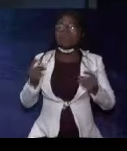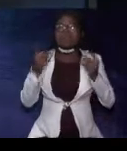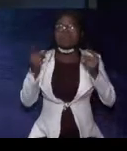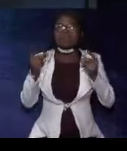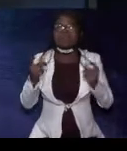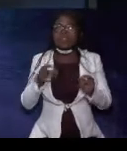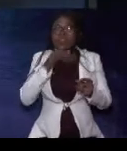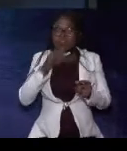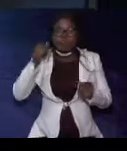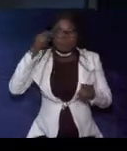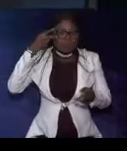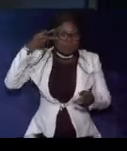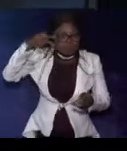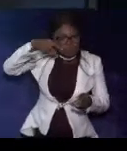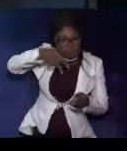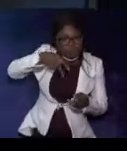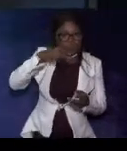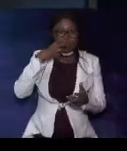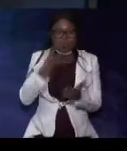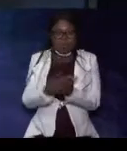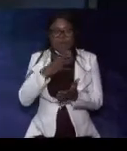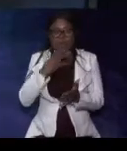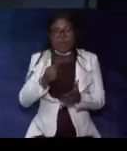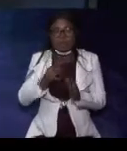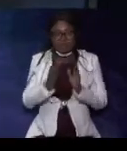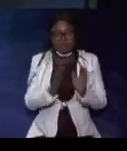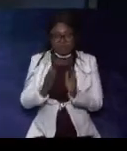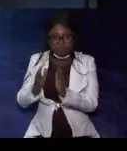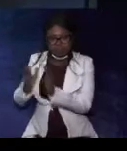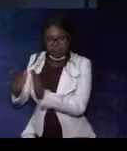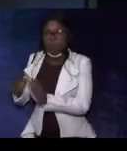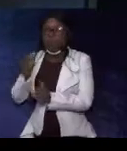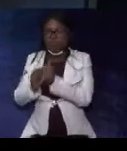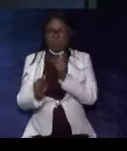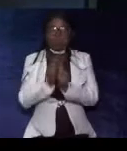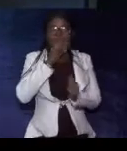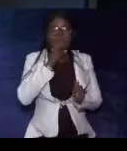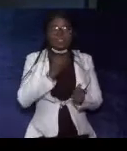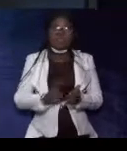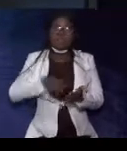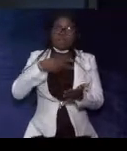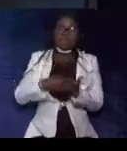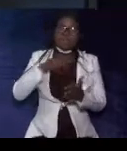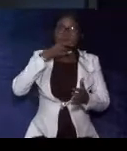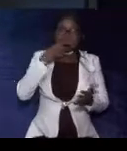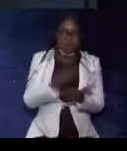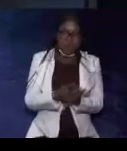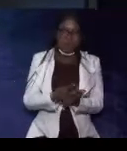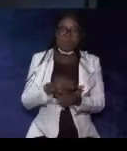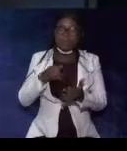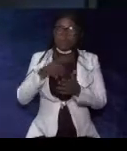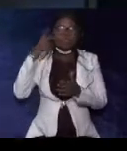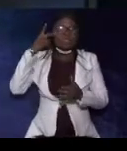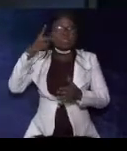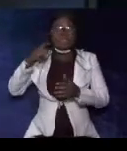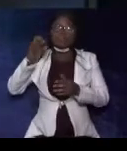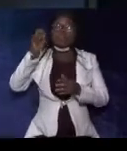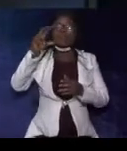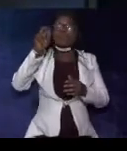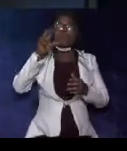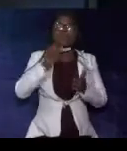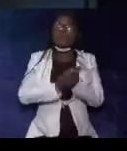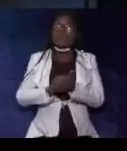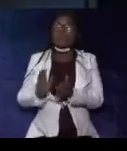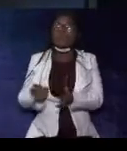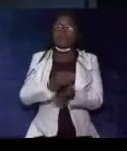numbers like this, don't be in a rush to read the number. The first thing you want to do is you want to arrange it so you know which one actually falls where.